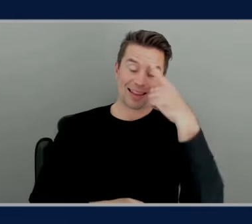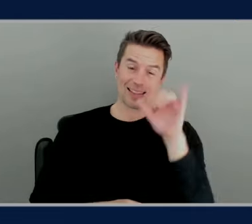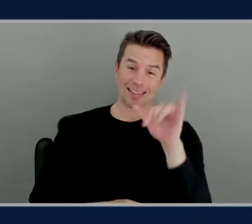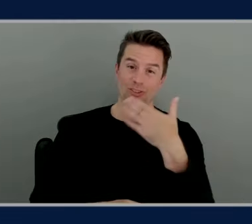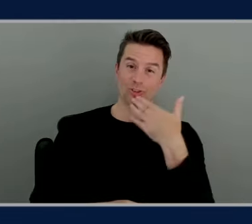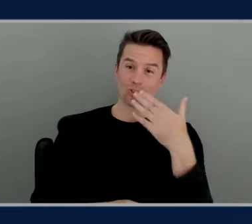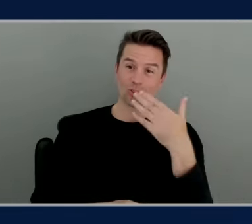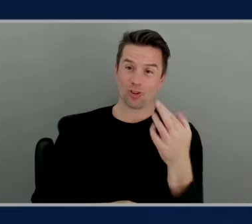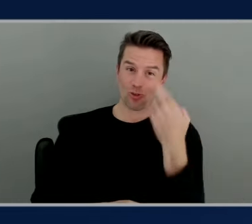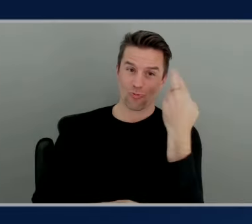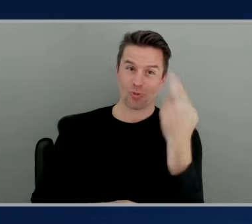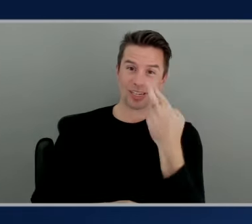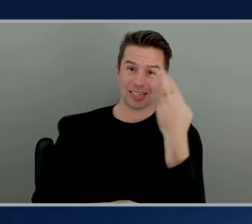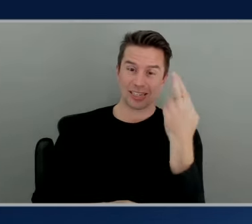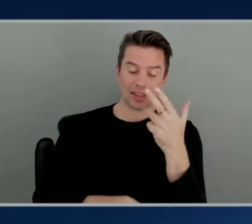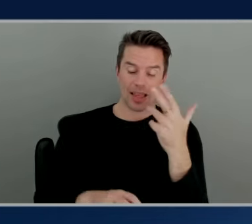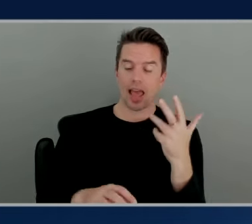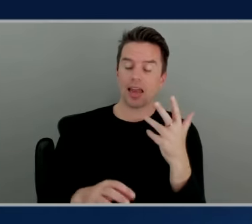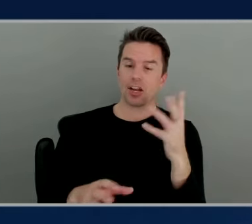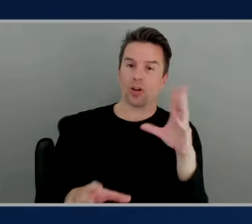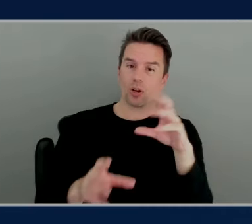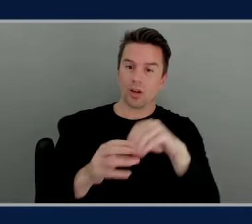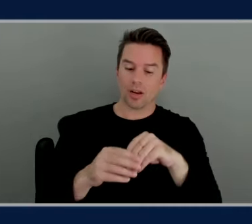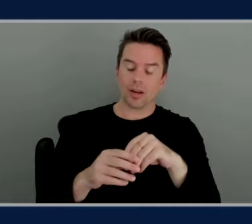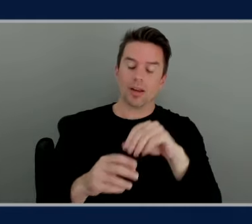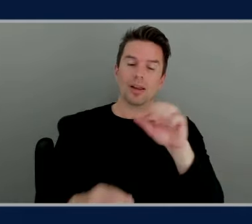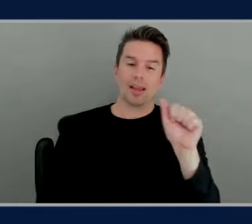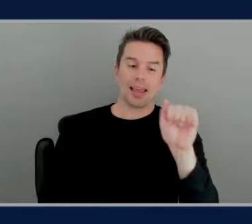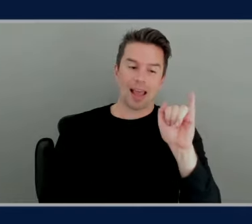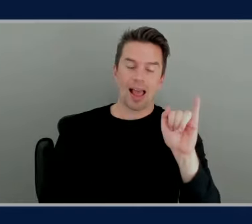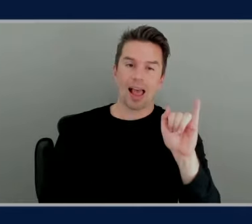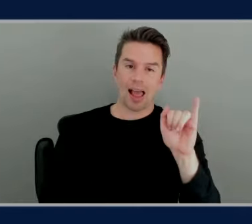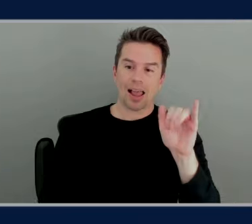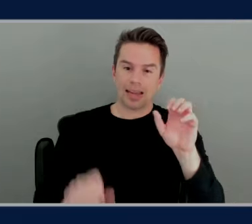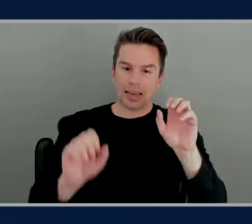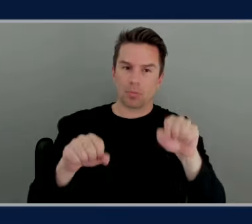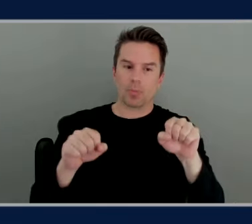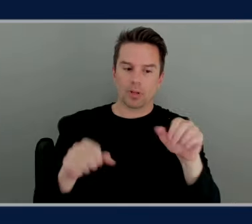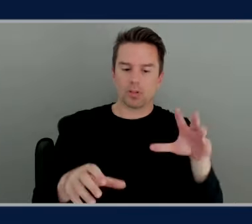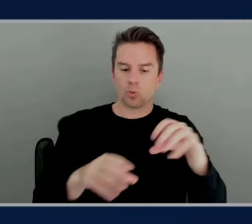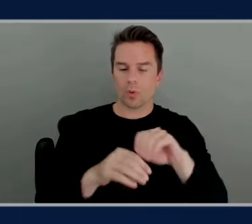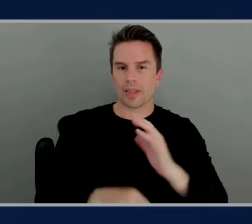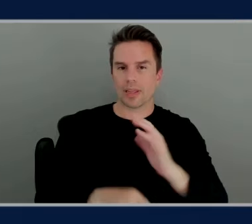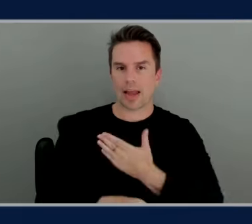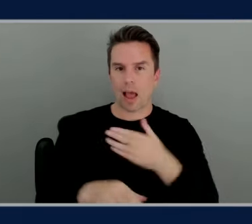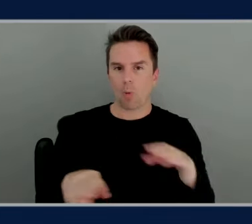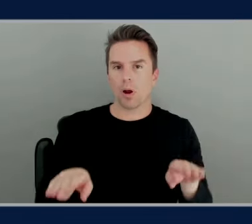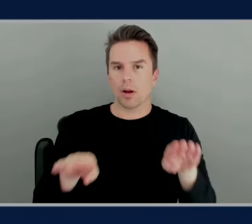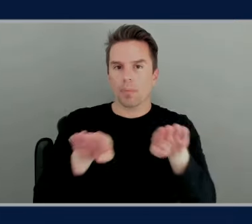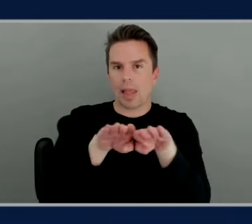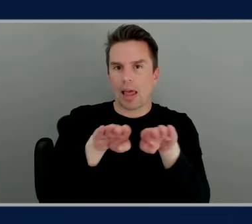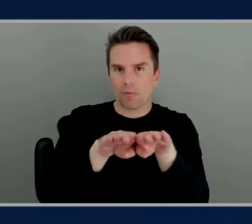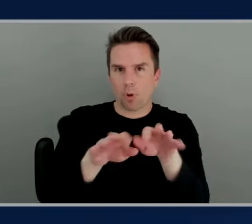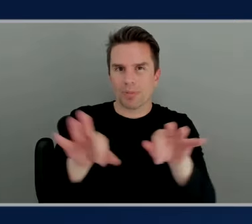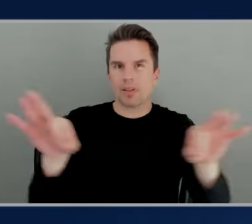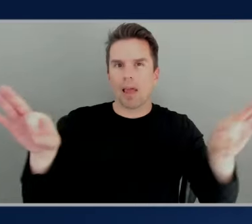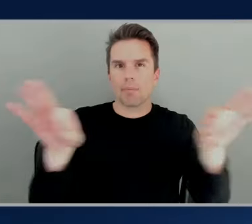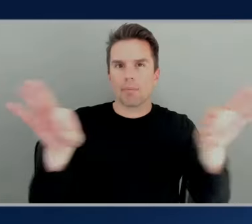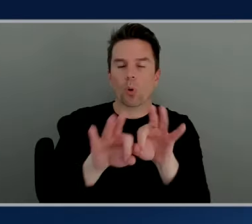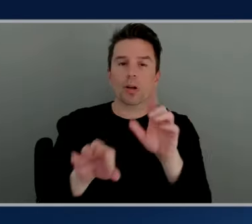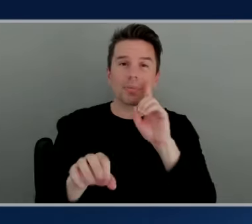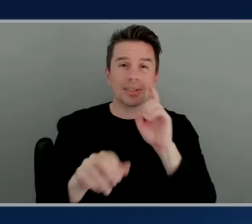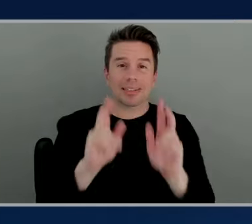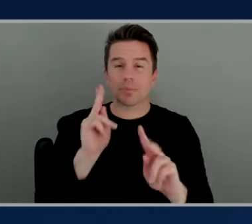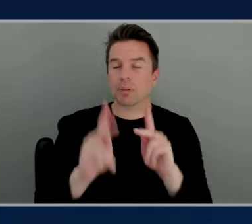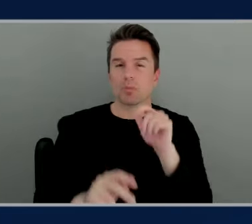that embedding Gen AI capabilities in the platform that we're building is really important. Yeah. Because people don't always go out and search and